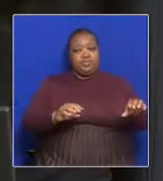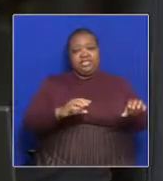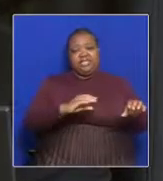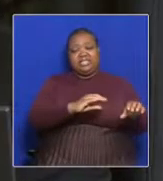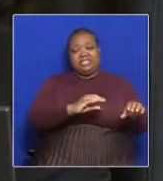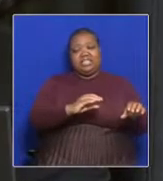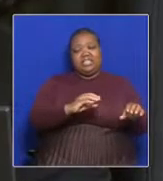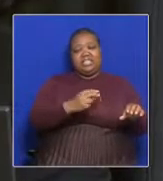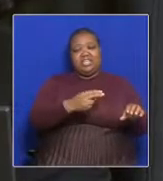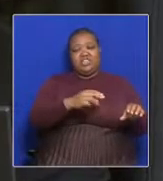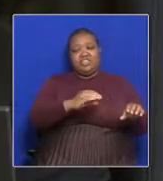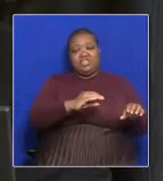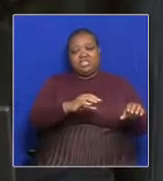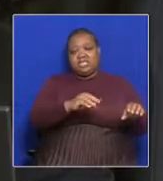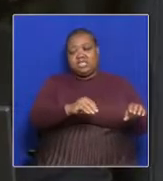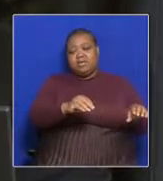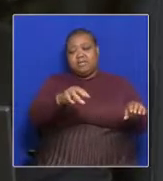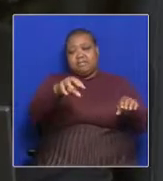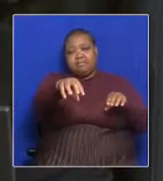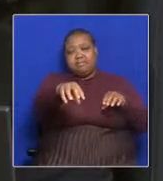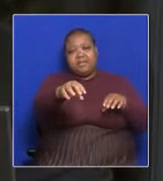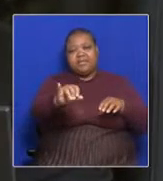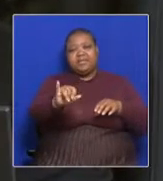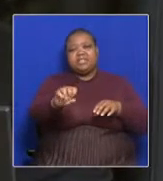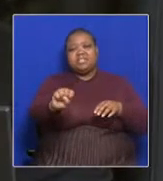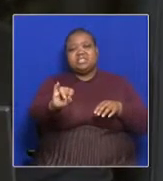Isipingo seems to be an afterthought,